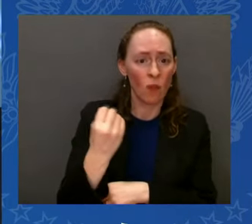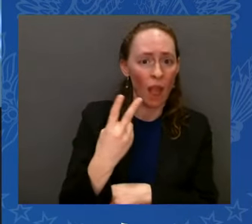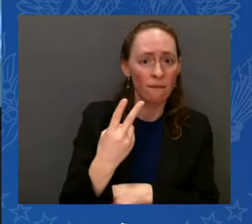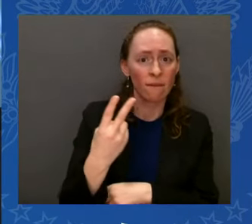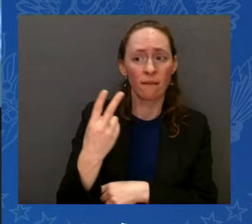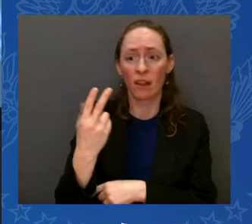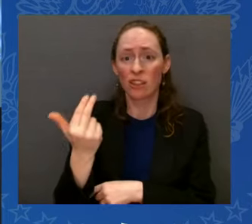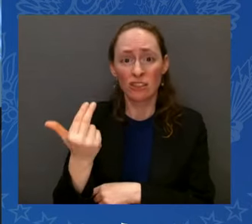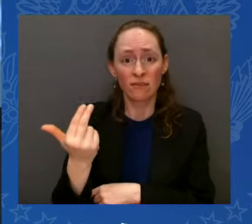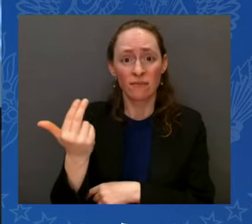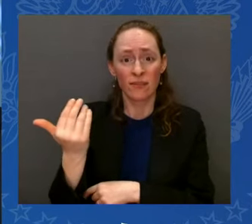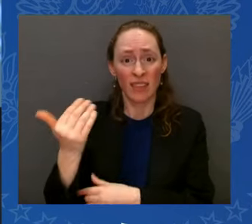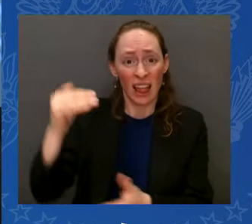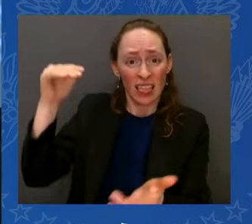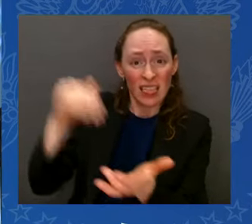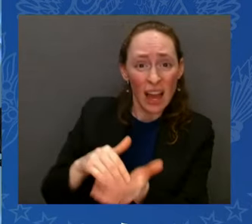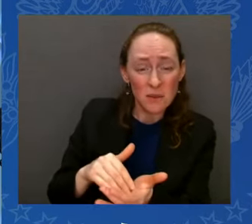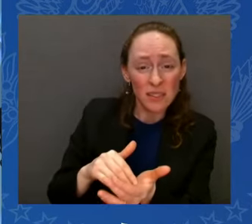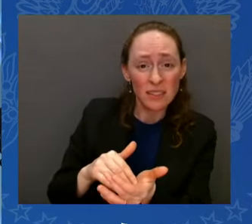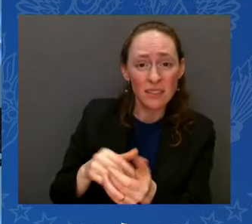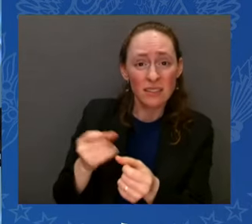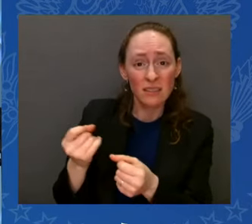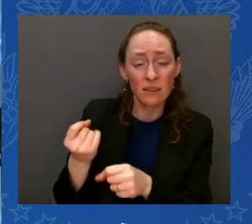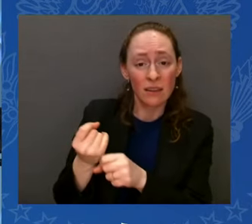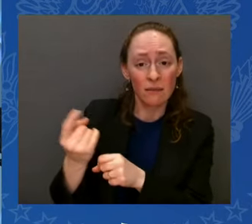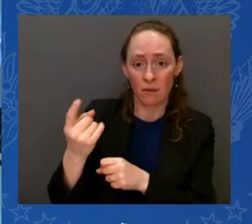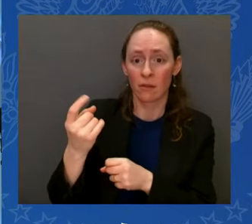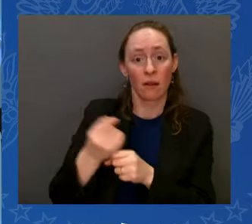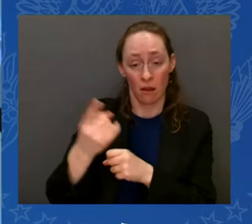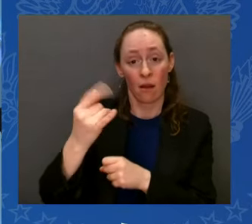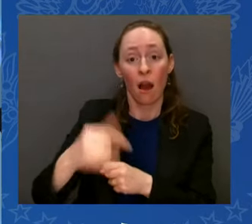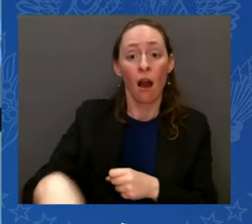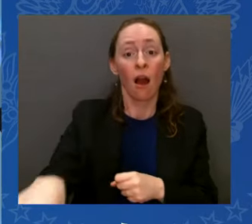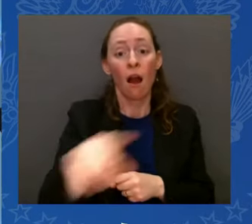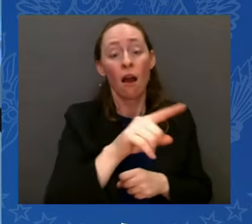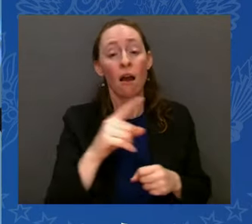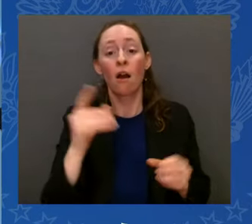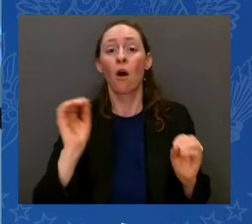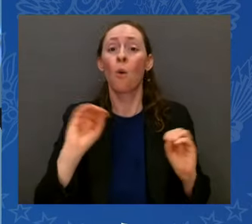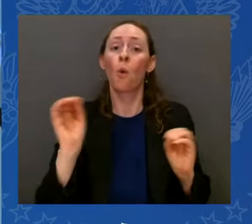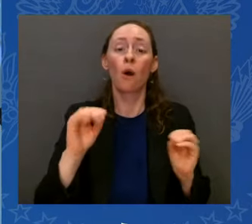than $2,000 a year for all the drugs they consume. Nobody.